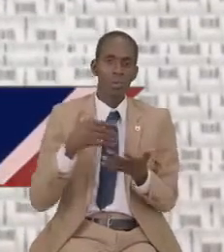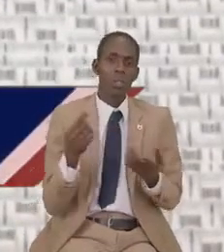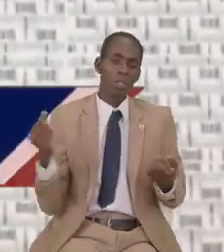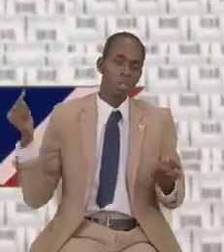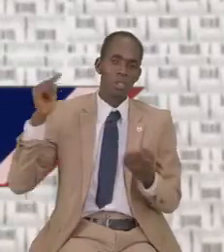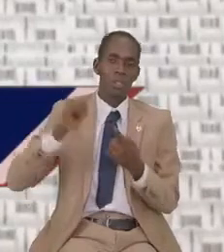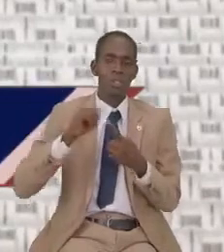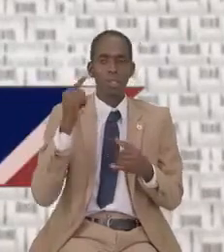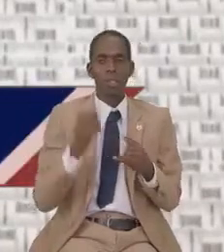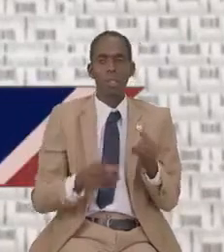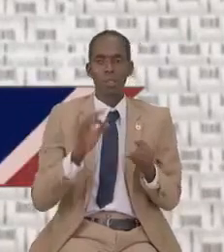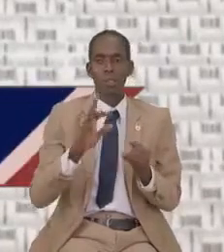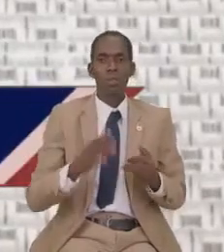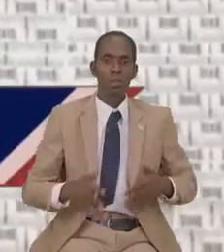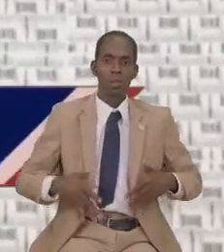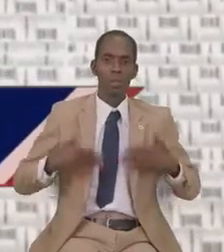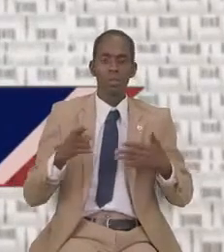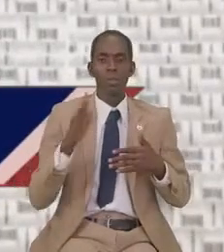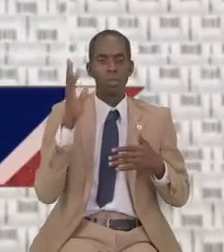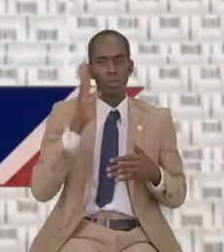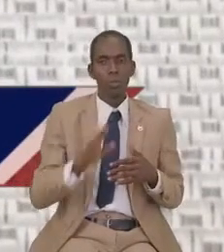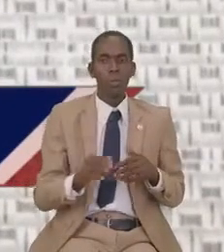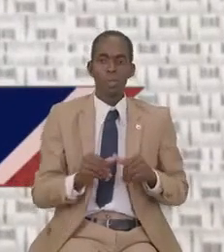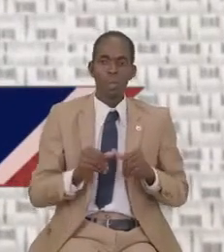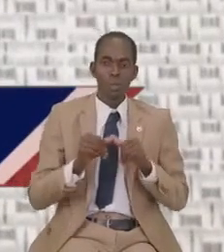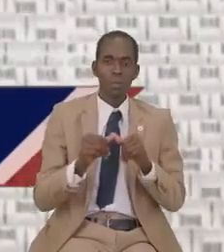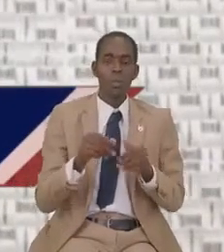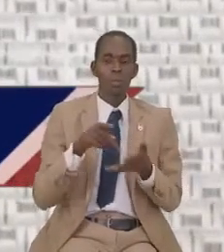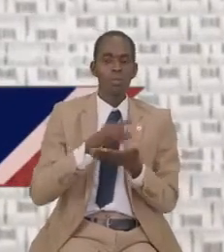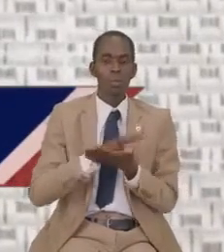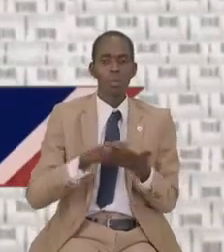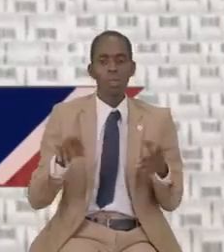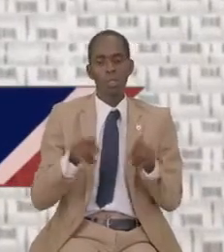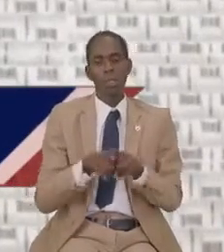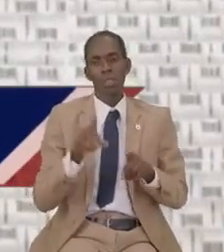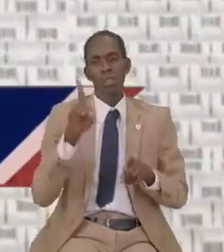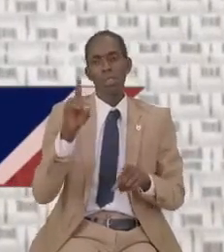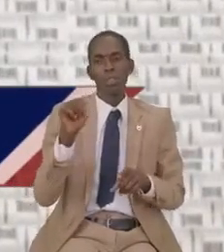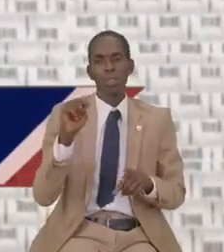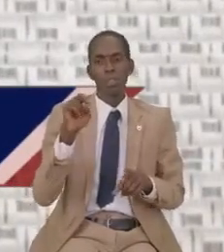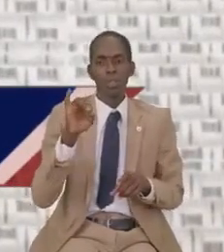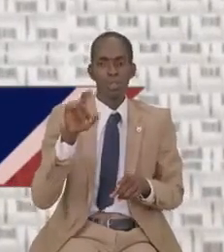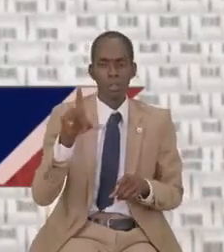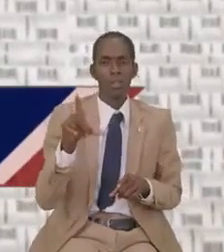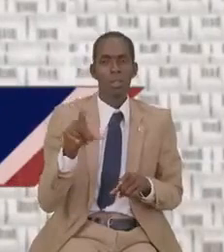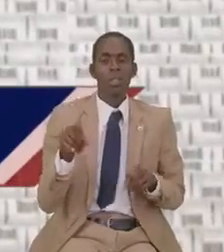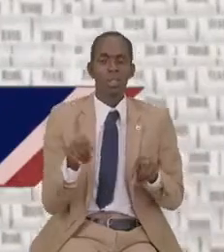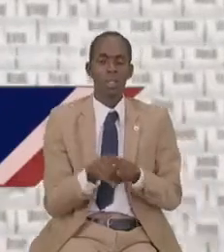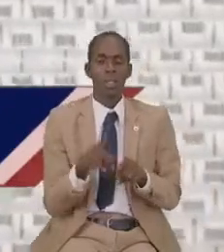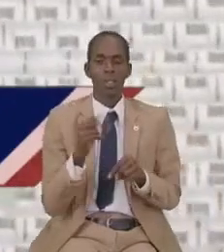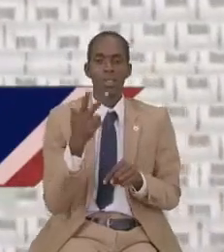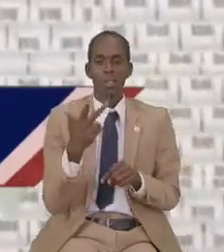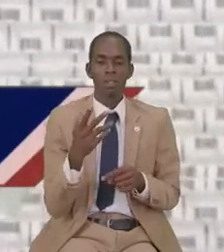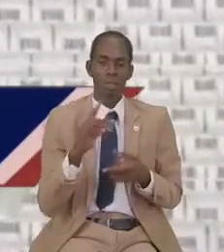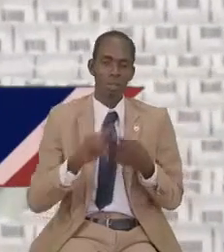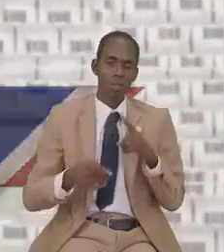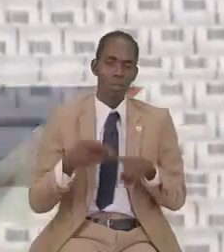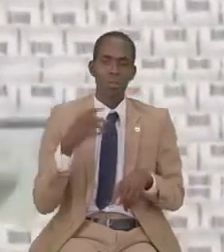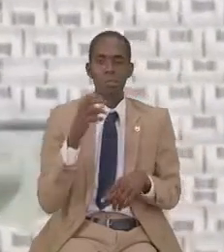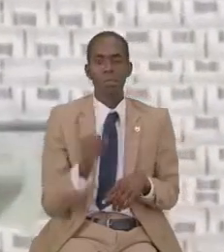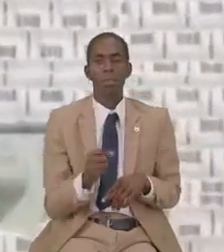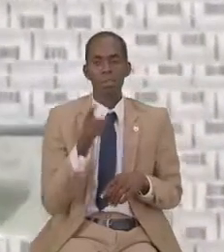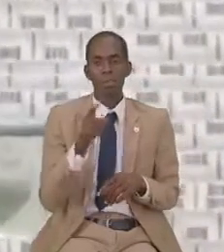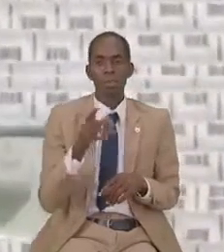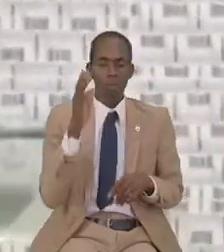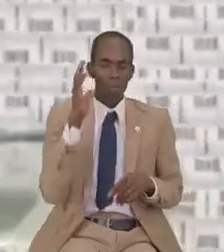life, you will remain pure like Daniel, like his friends. You will